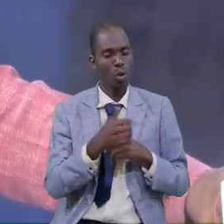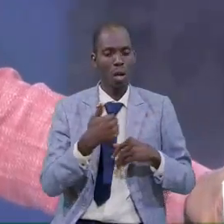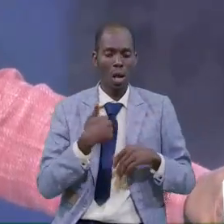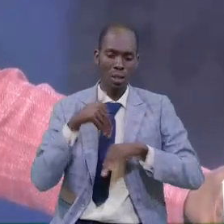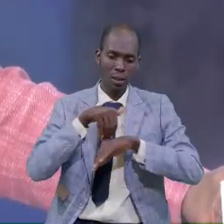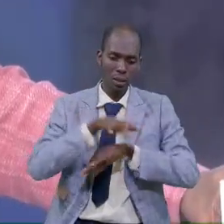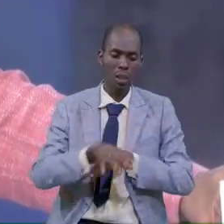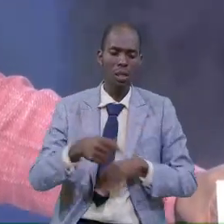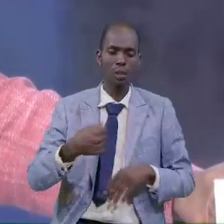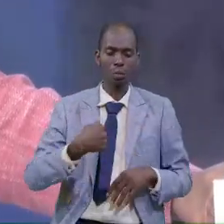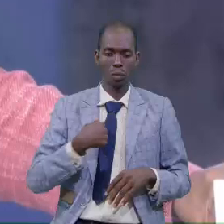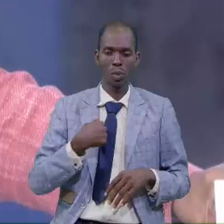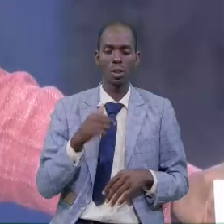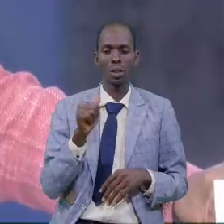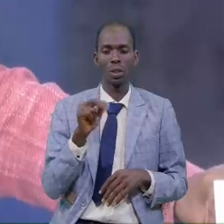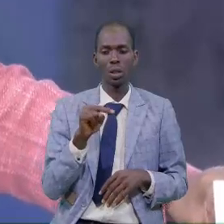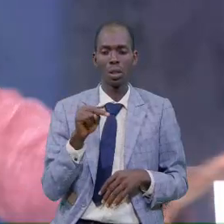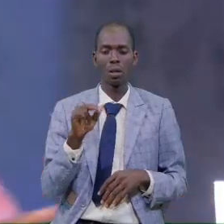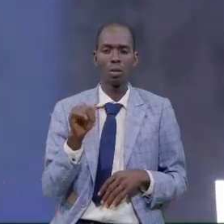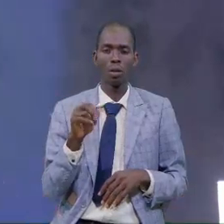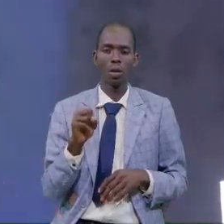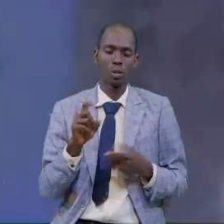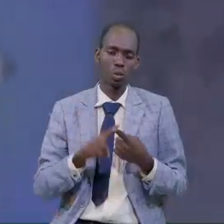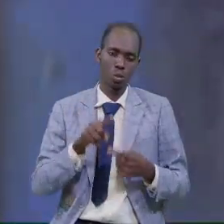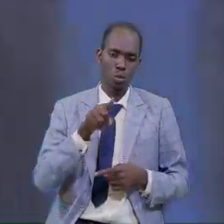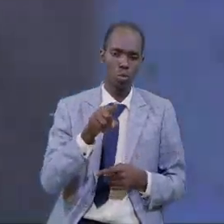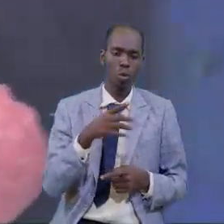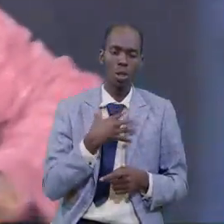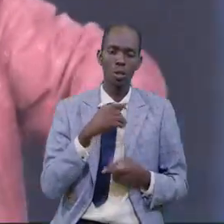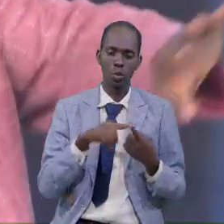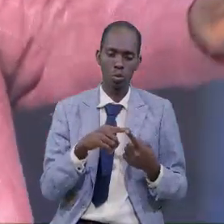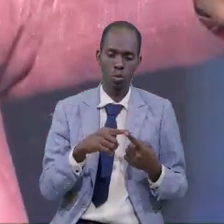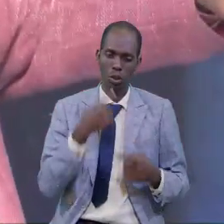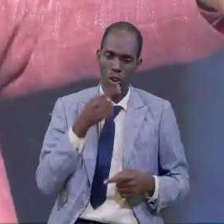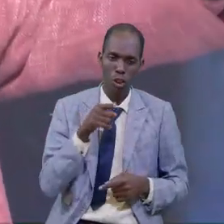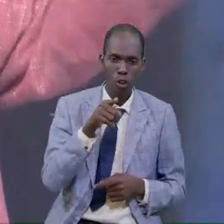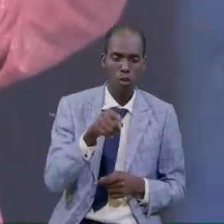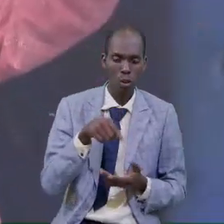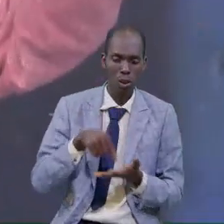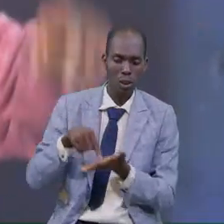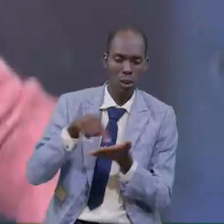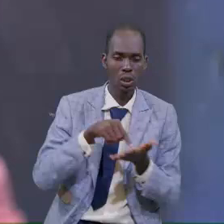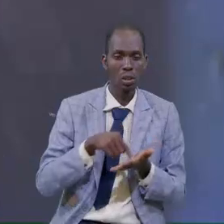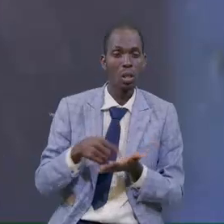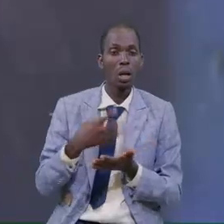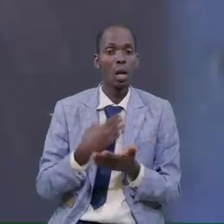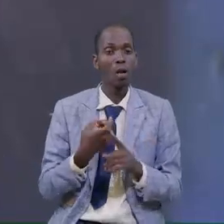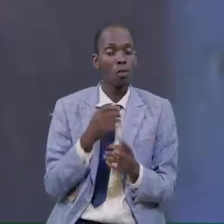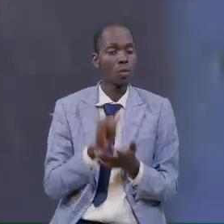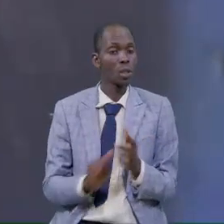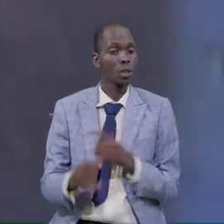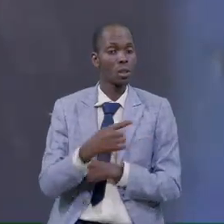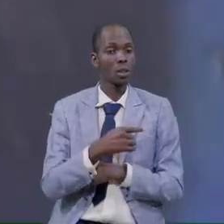you. And he said, I shall tell you this. And from that day, he went on a new journey. From